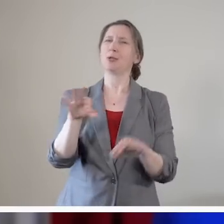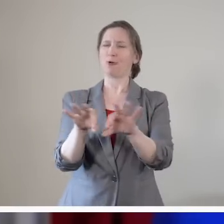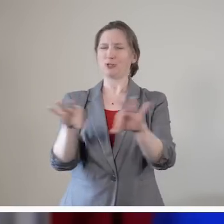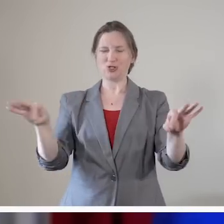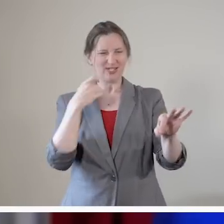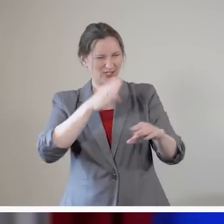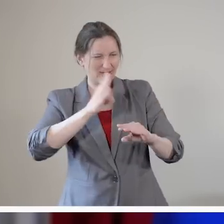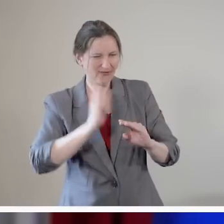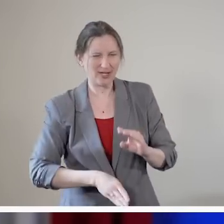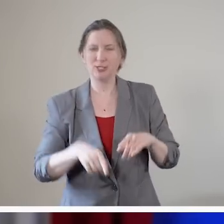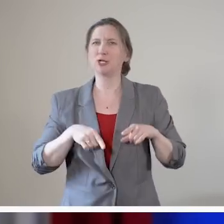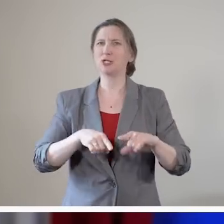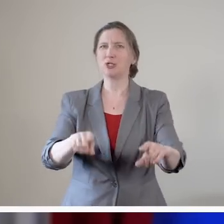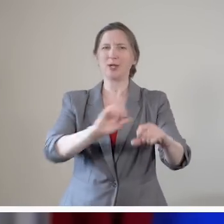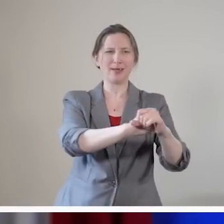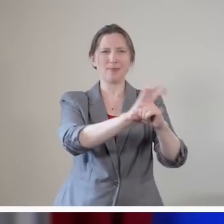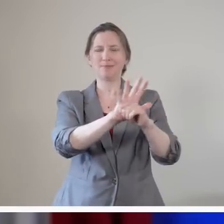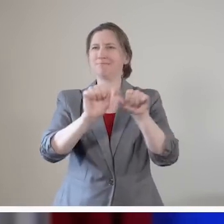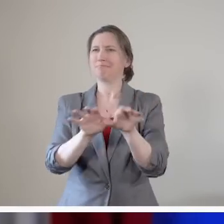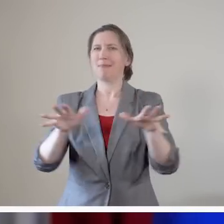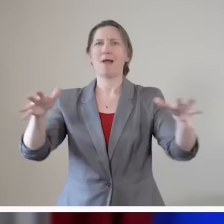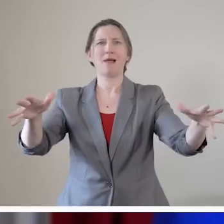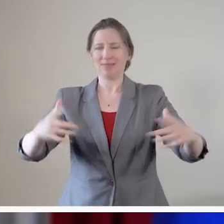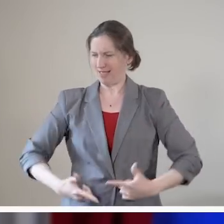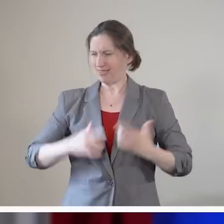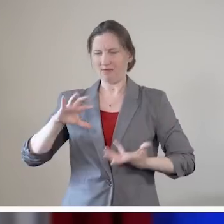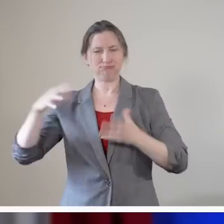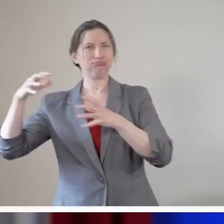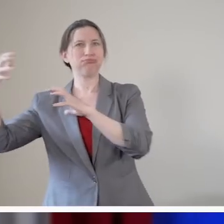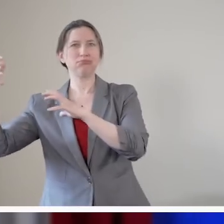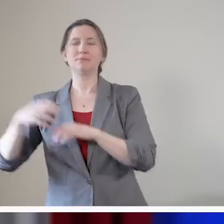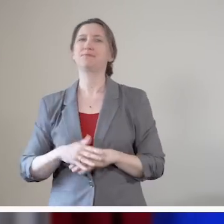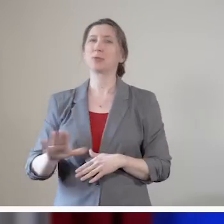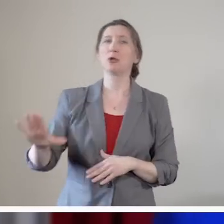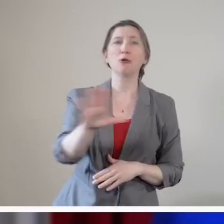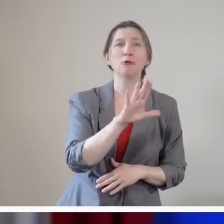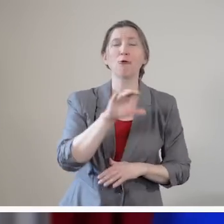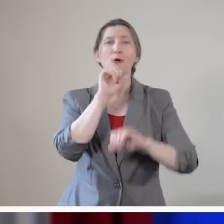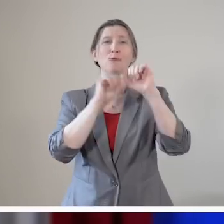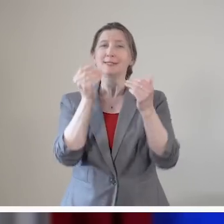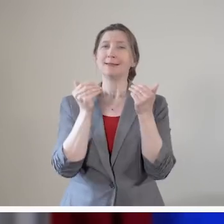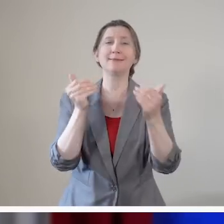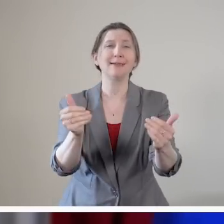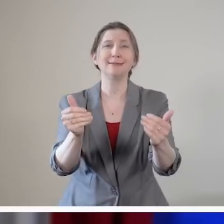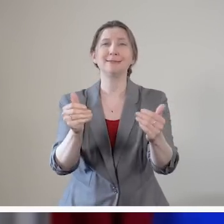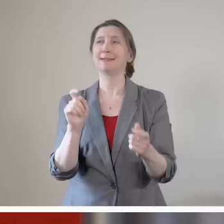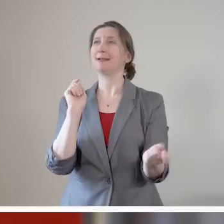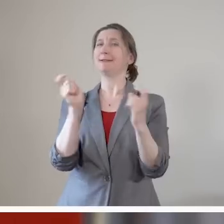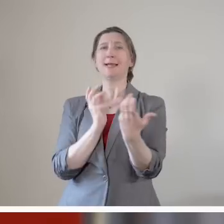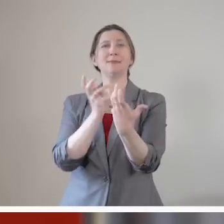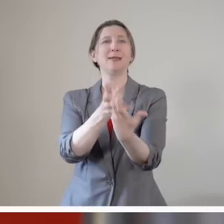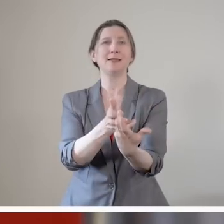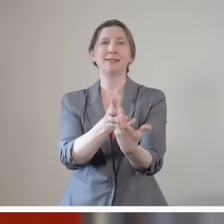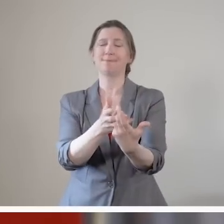life-threatening pandemic that has disrupted every aspect of life. Your resilience and adaptability deserves appreciation.